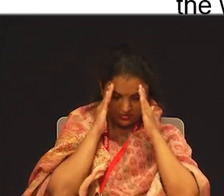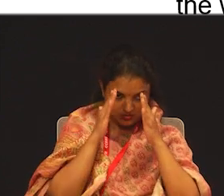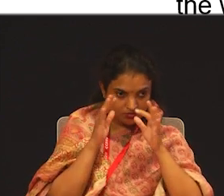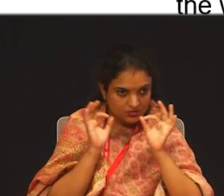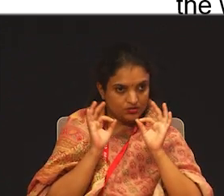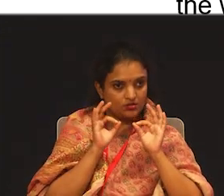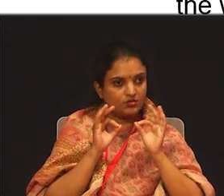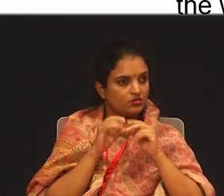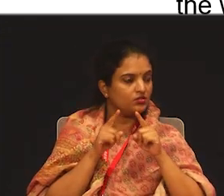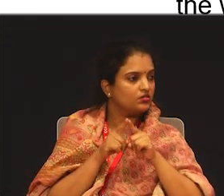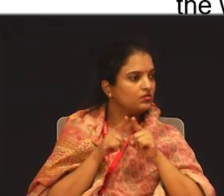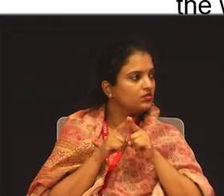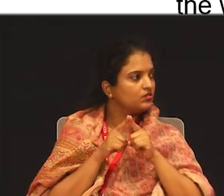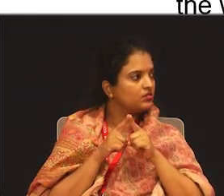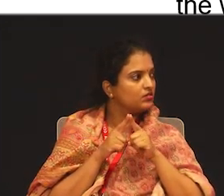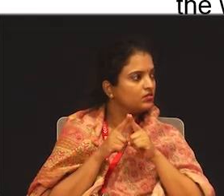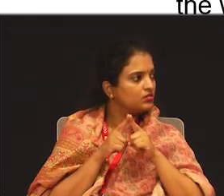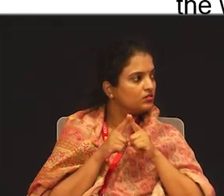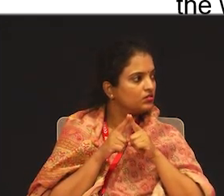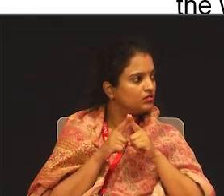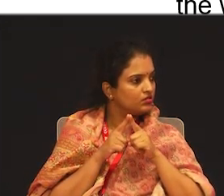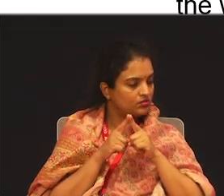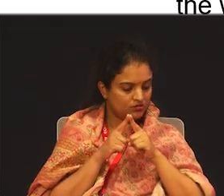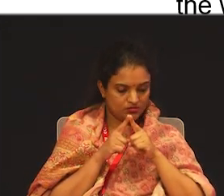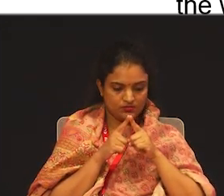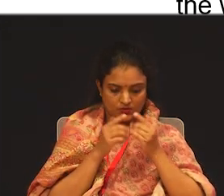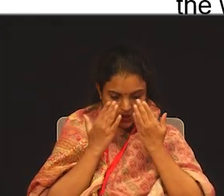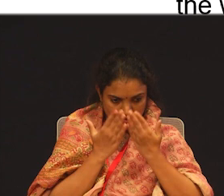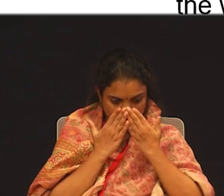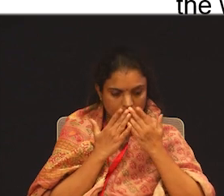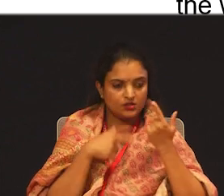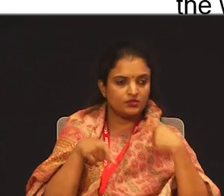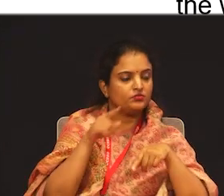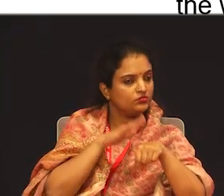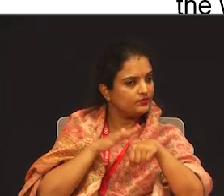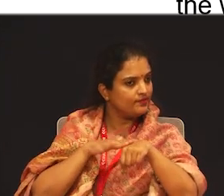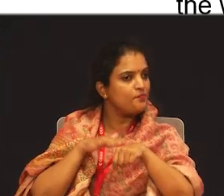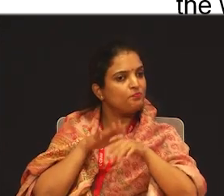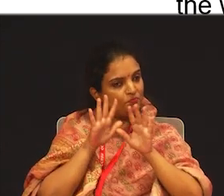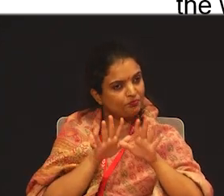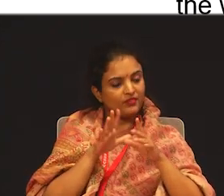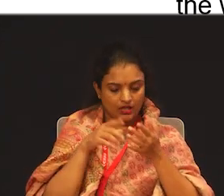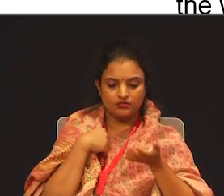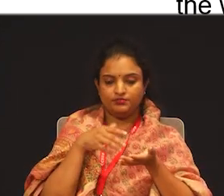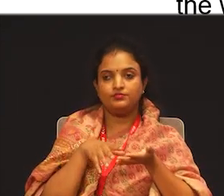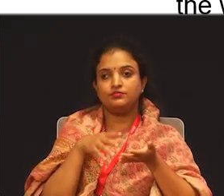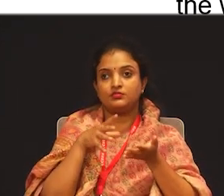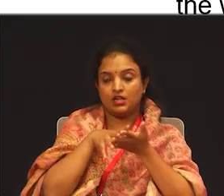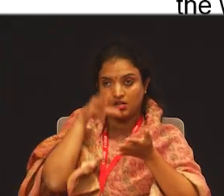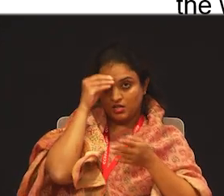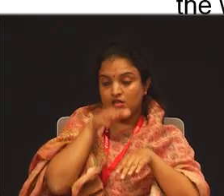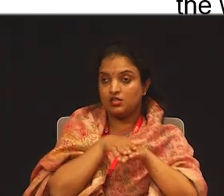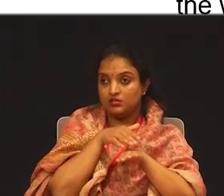deficit hyperactivity disorder, though we educationists and experts count it under learning